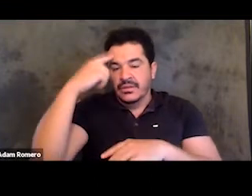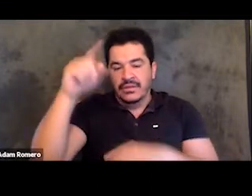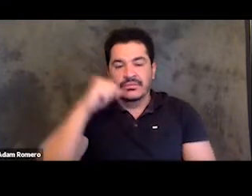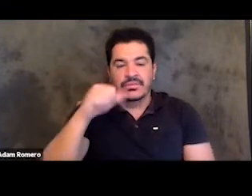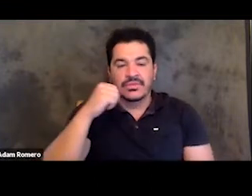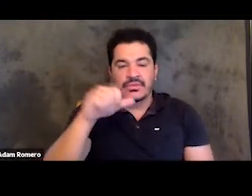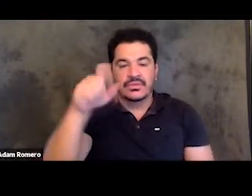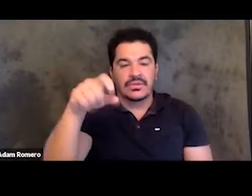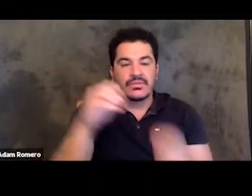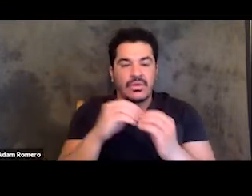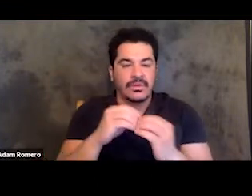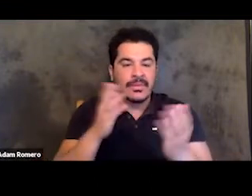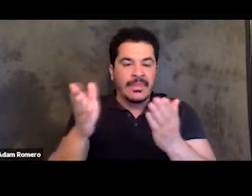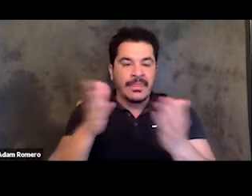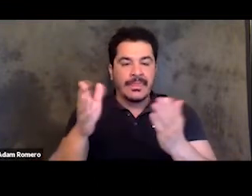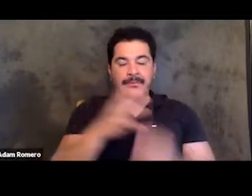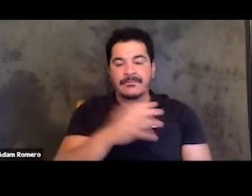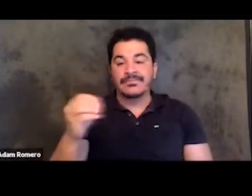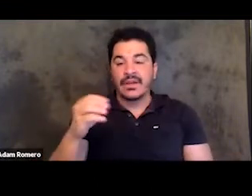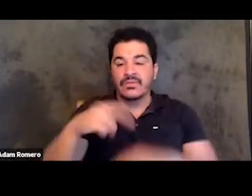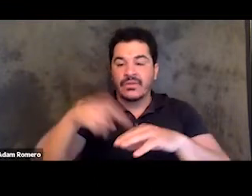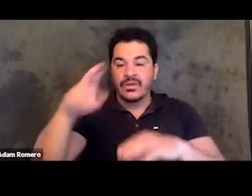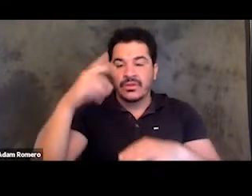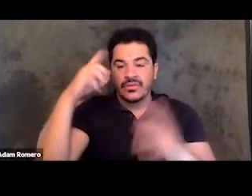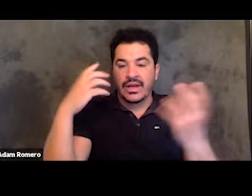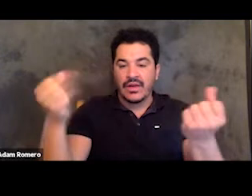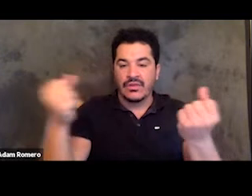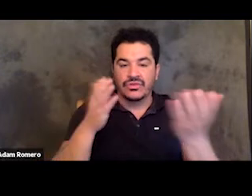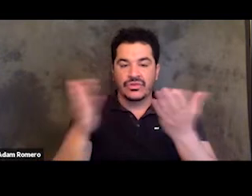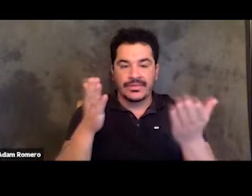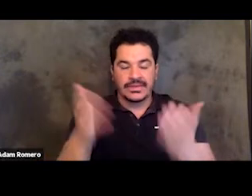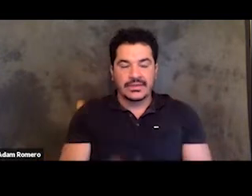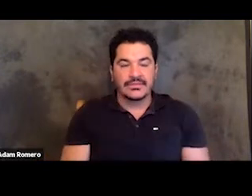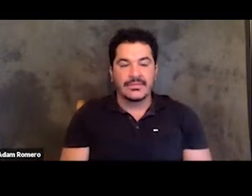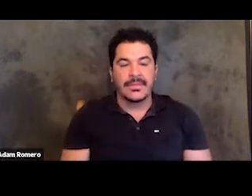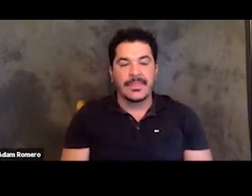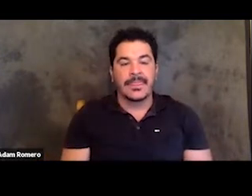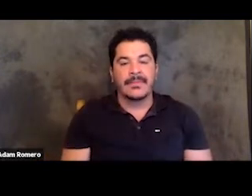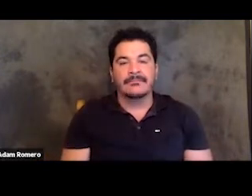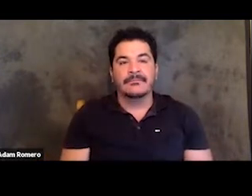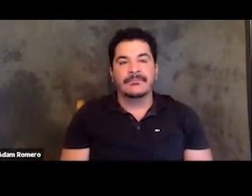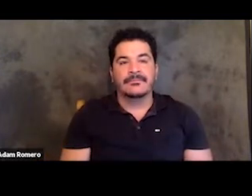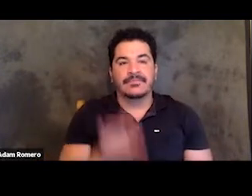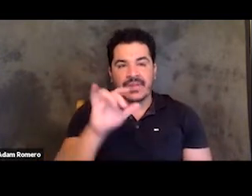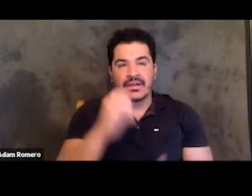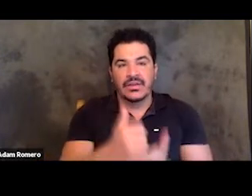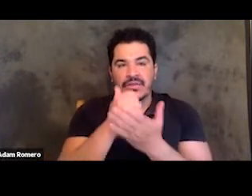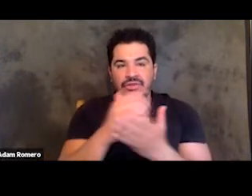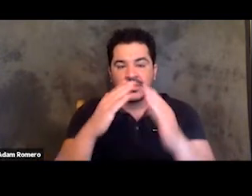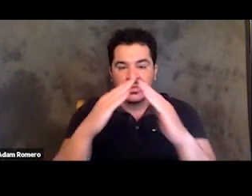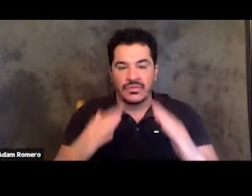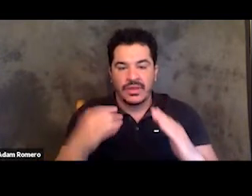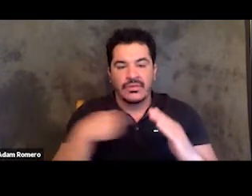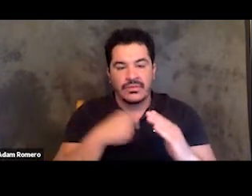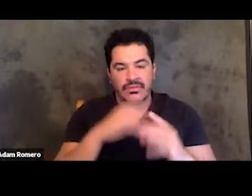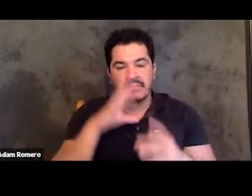and referrals for health services. The intervention pyramid, we included as one of the frameworks because it provides, it's a